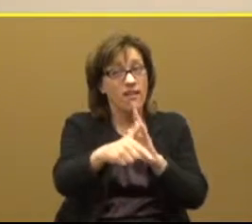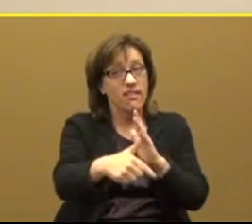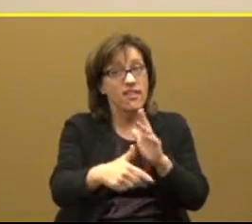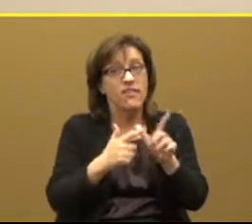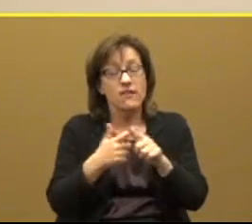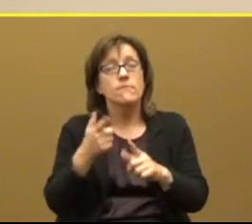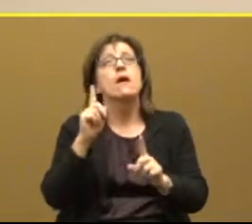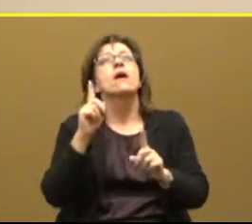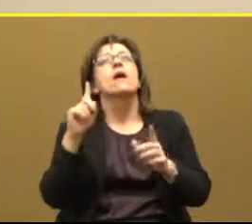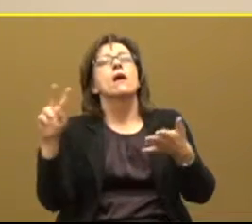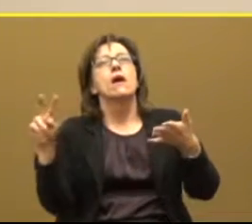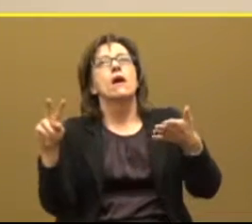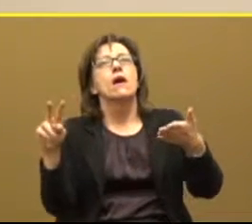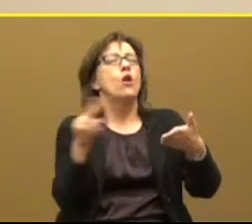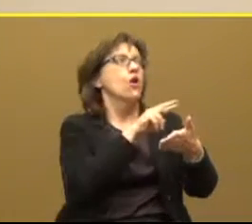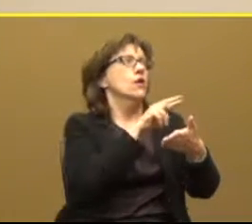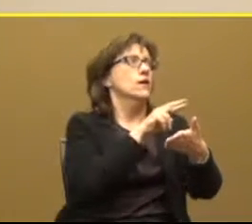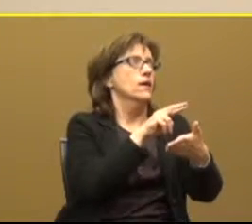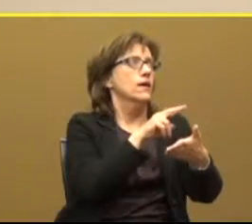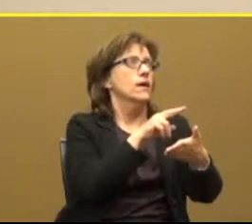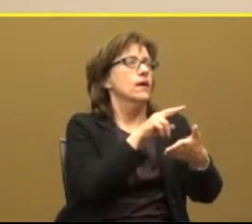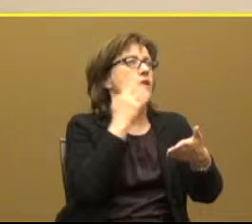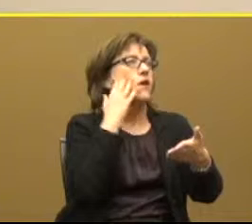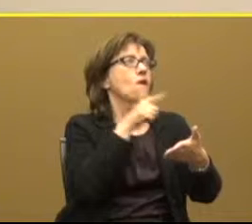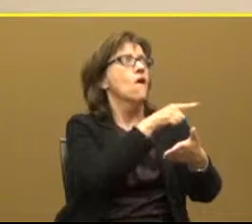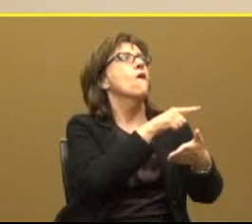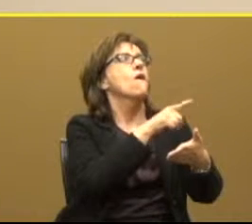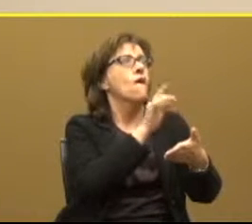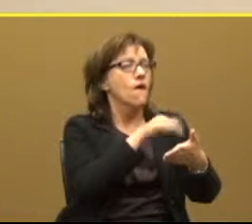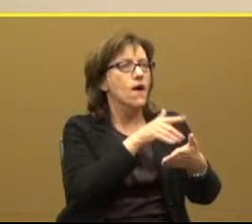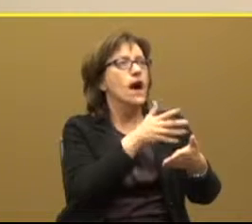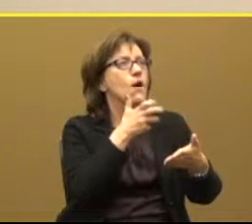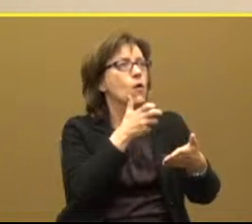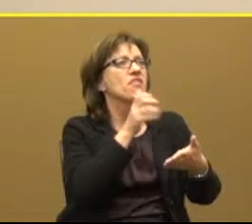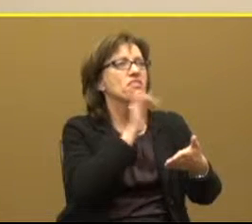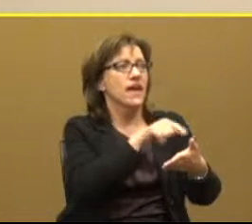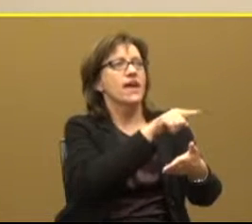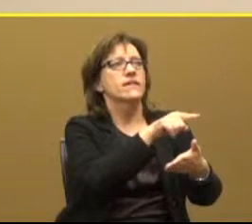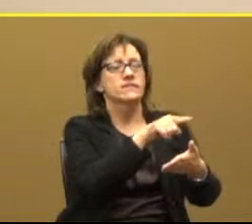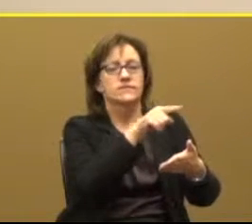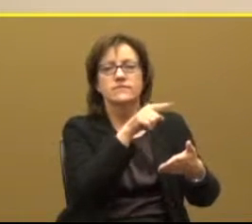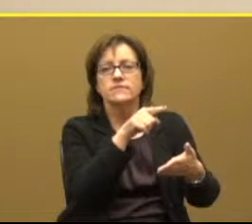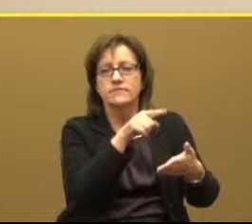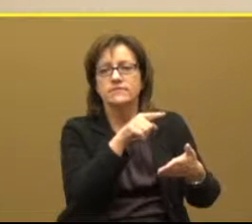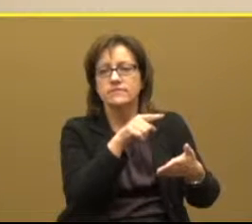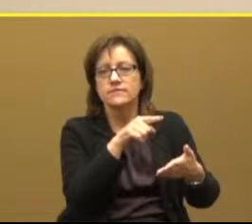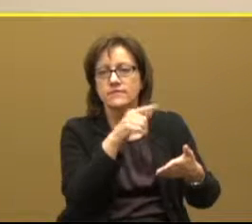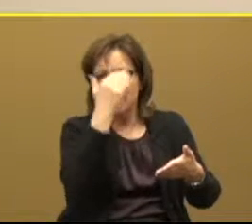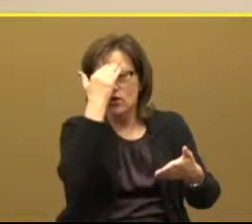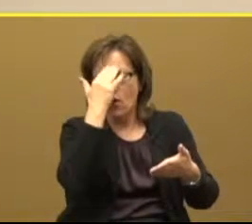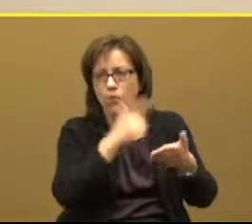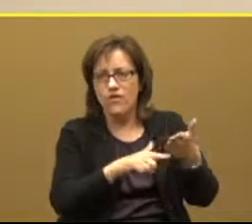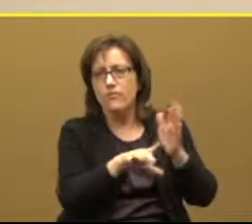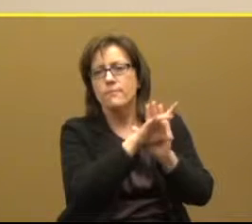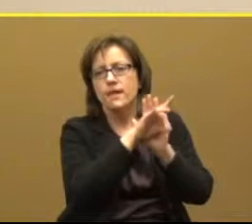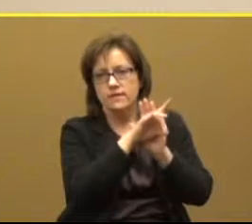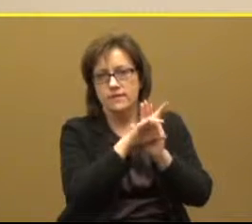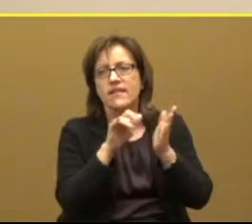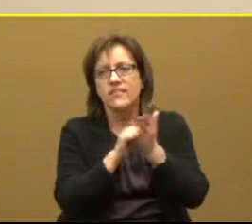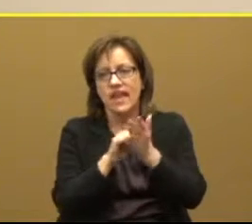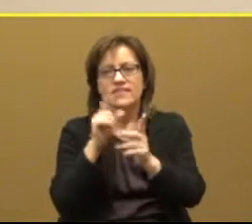would actually look and actually discriminate what she was choosing. And that's what you want to get to in stage